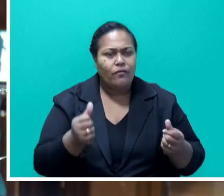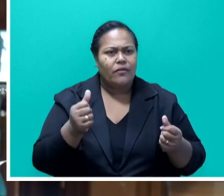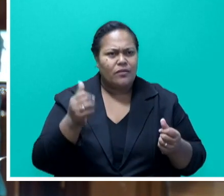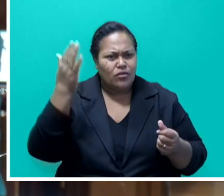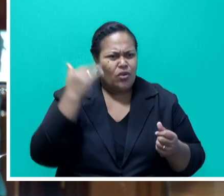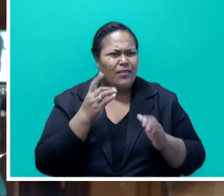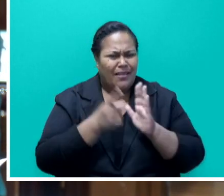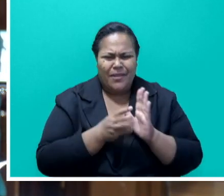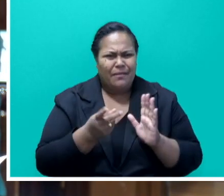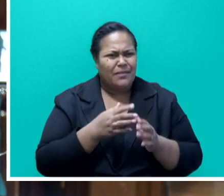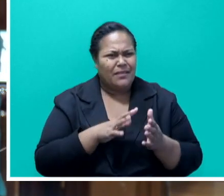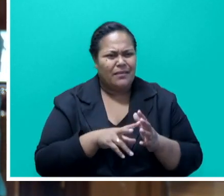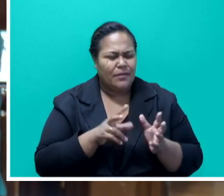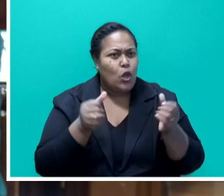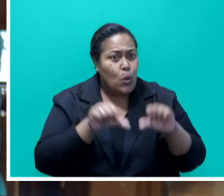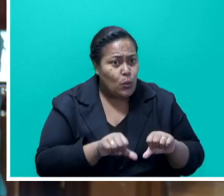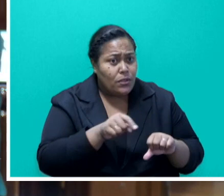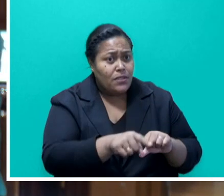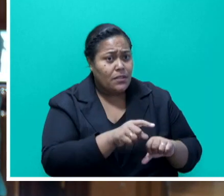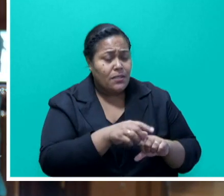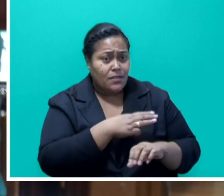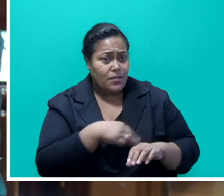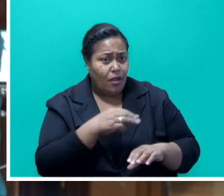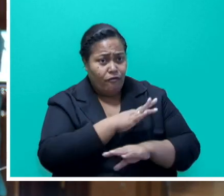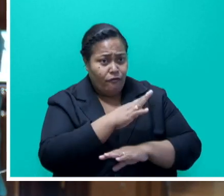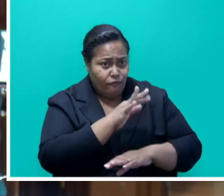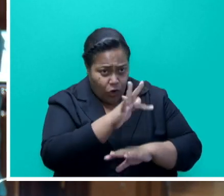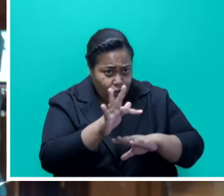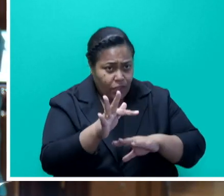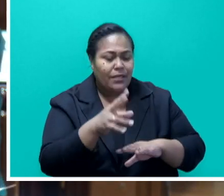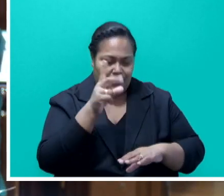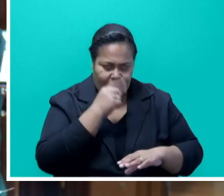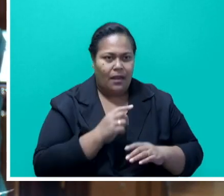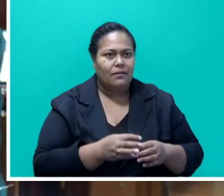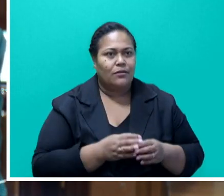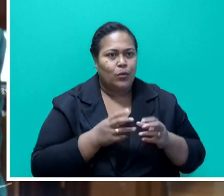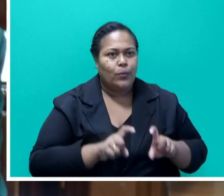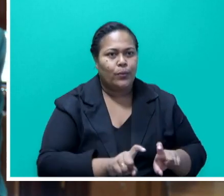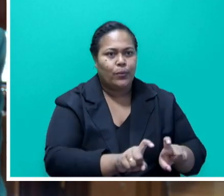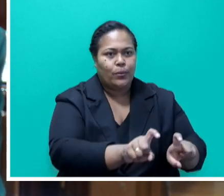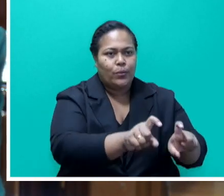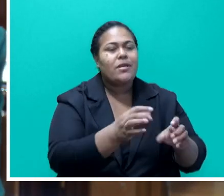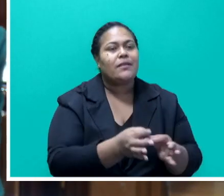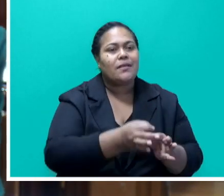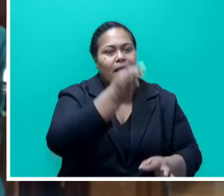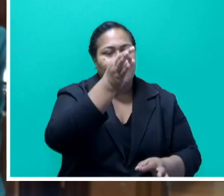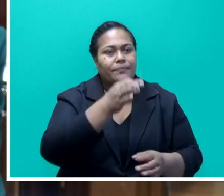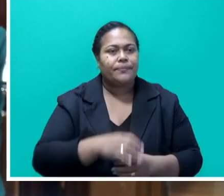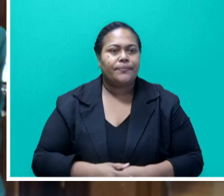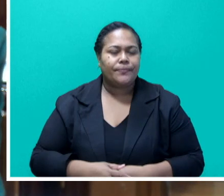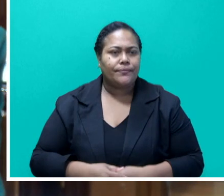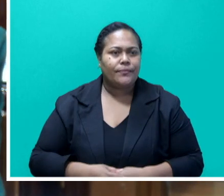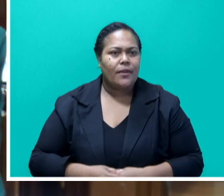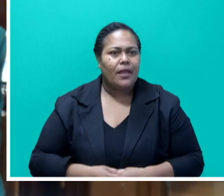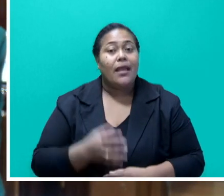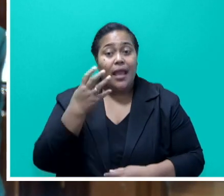sector. This, Mr. Speaker, include agarwood, beech mahogany on